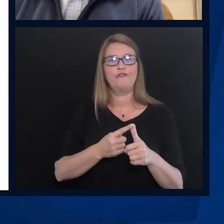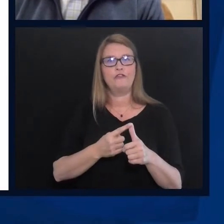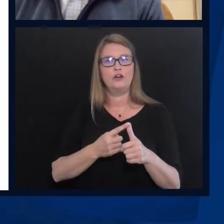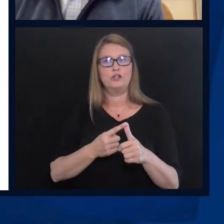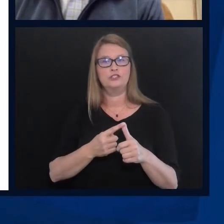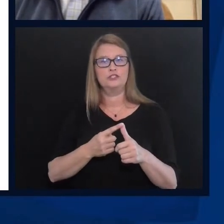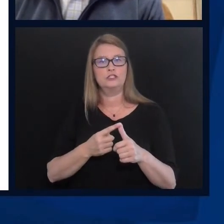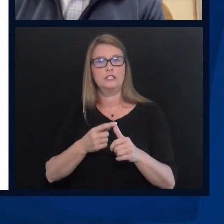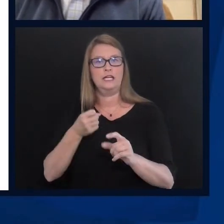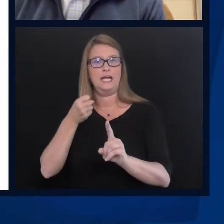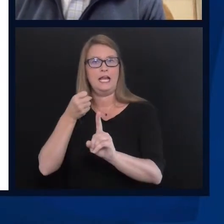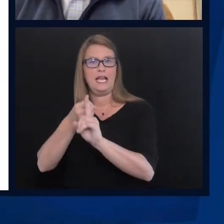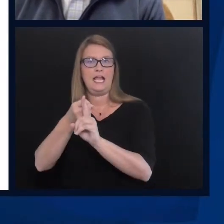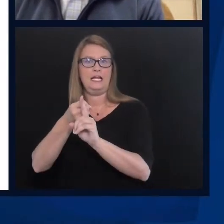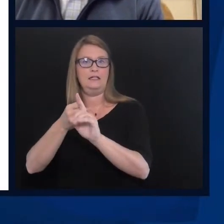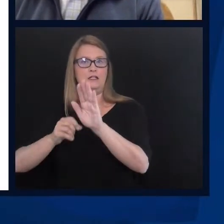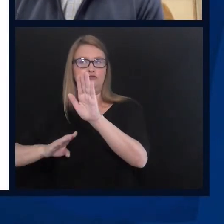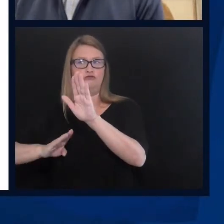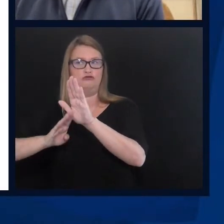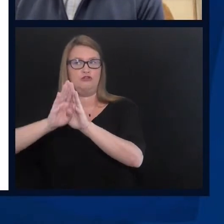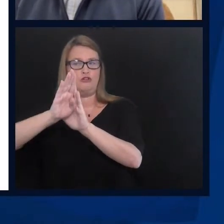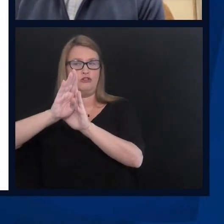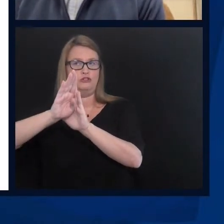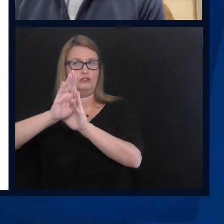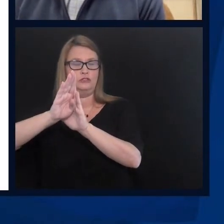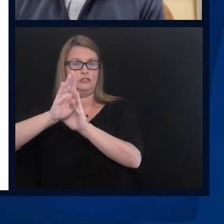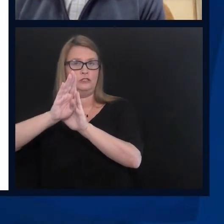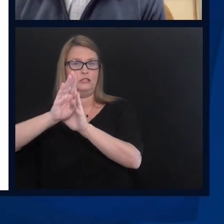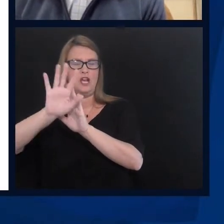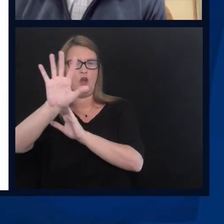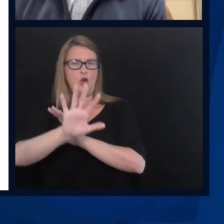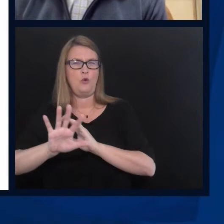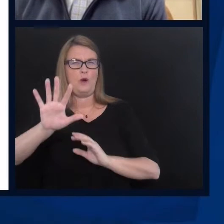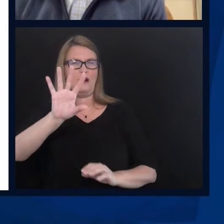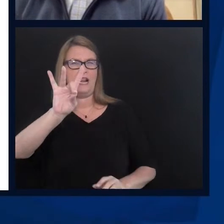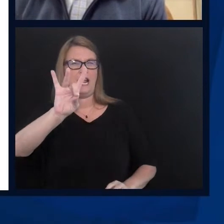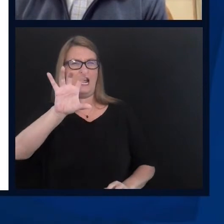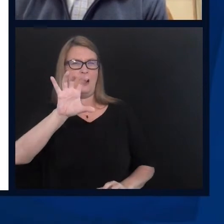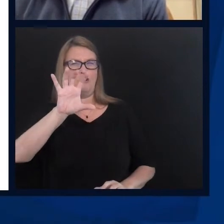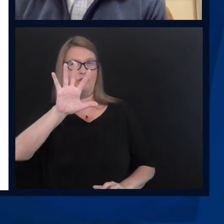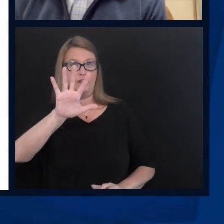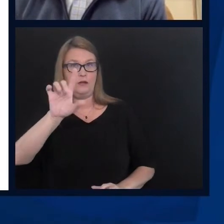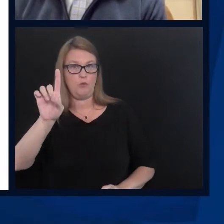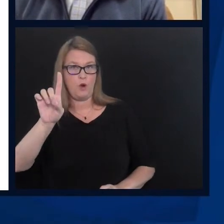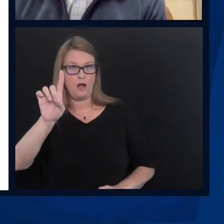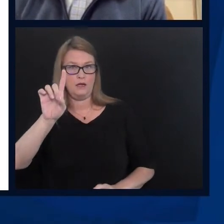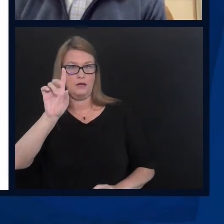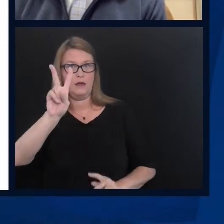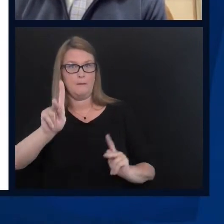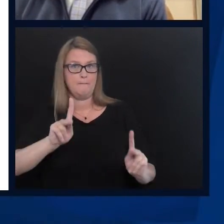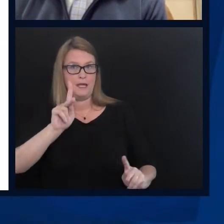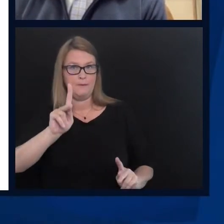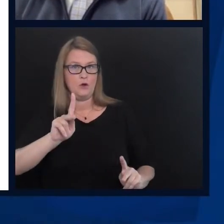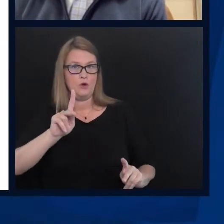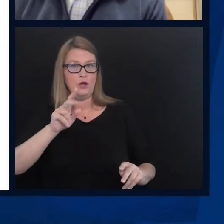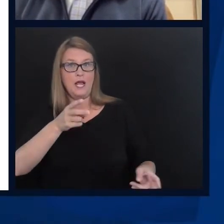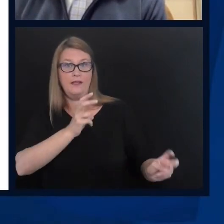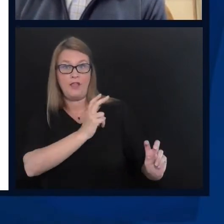wave, the first surge, approximately 851 West Virginians in